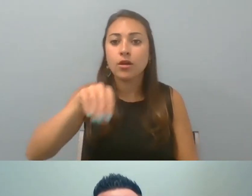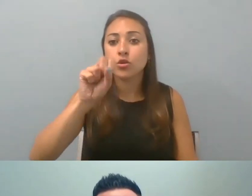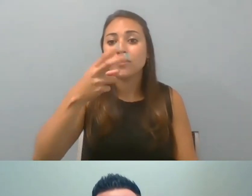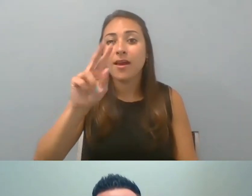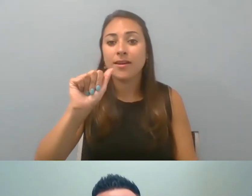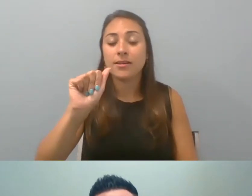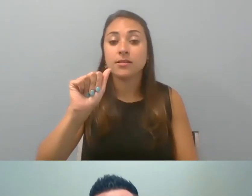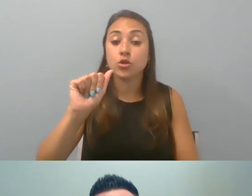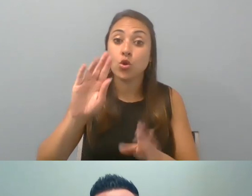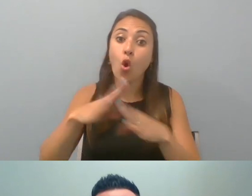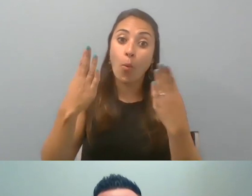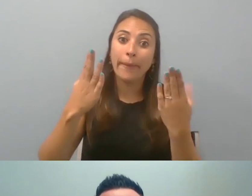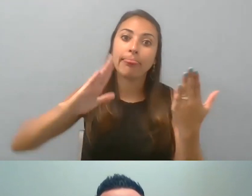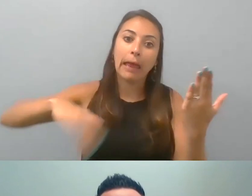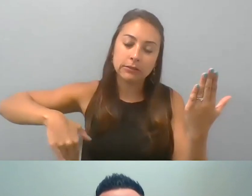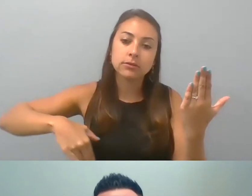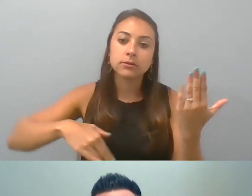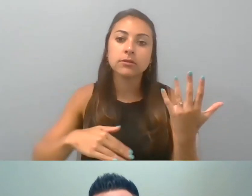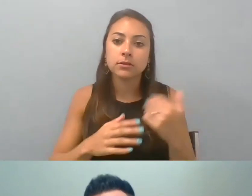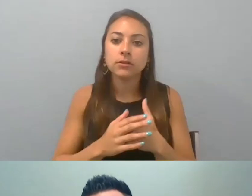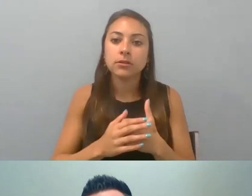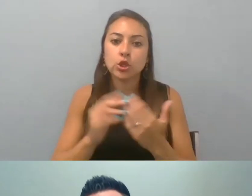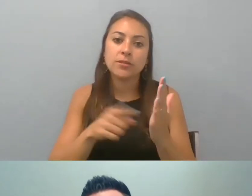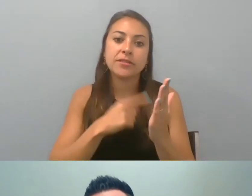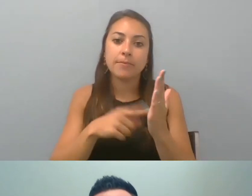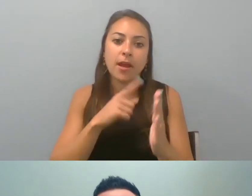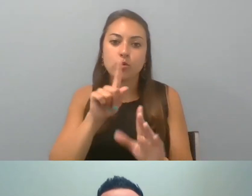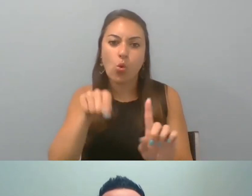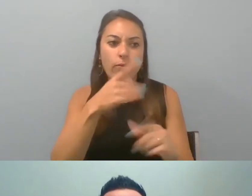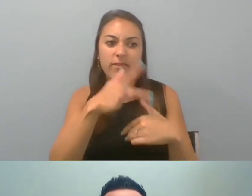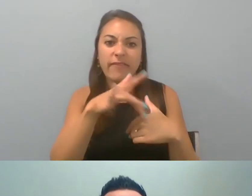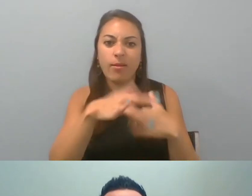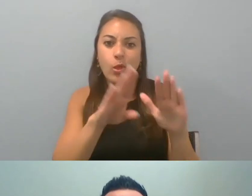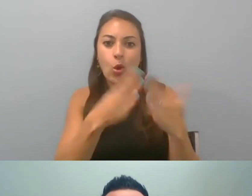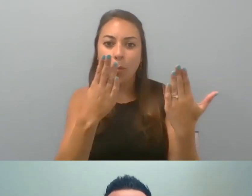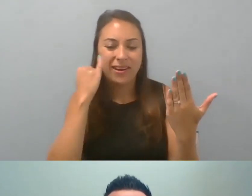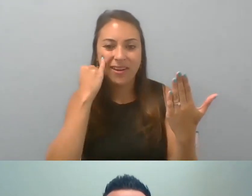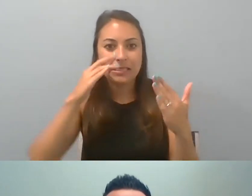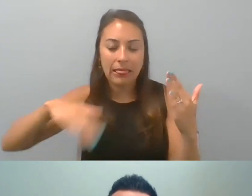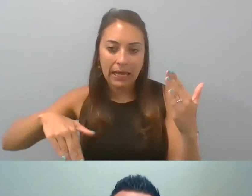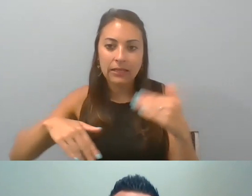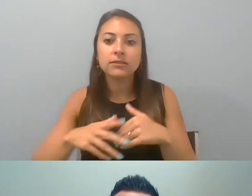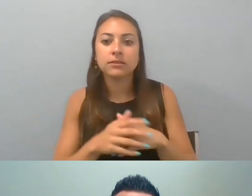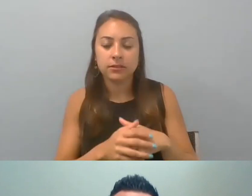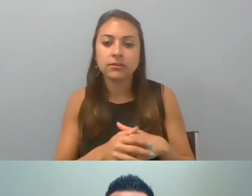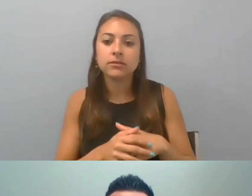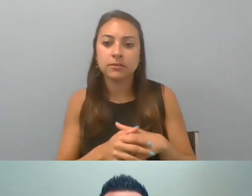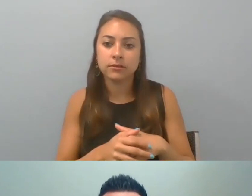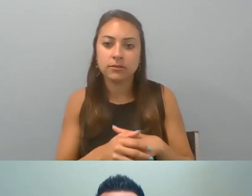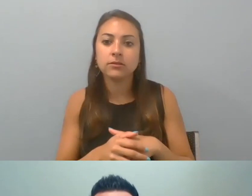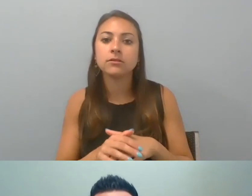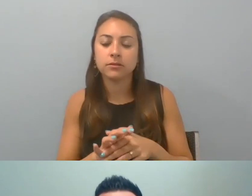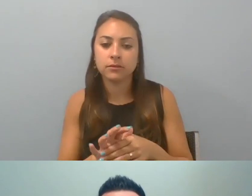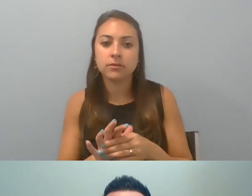there is a time on campus where that is our only full service eatery that's available. So we do serve quite a few meals out of both